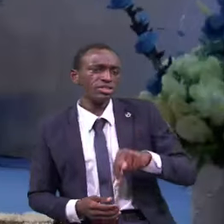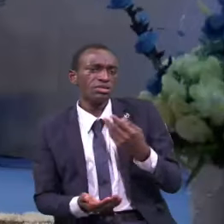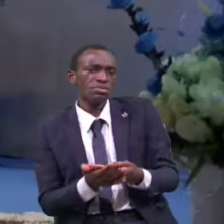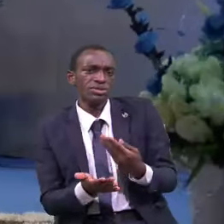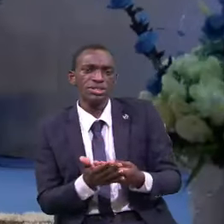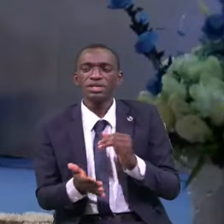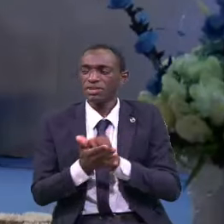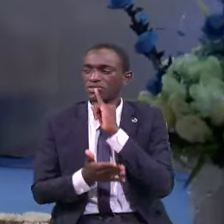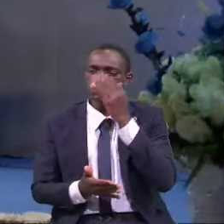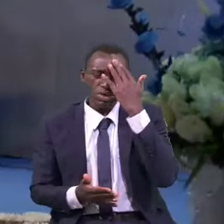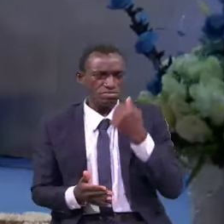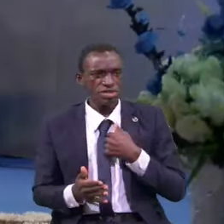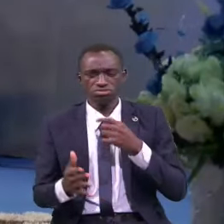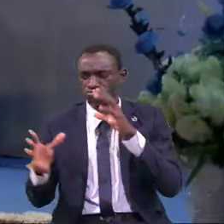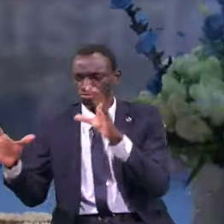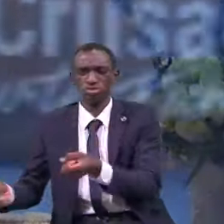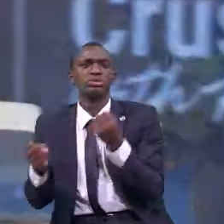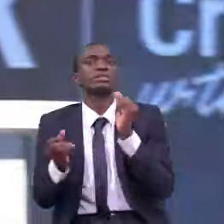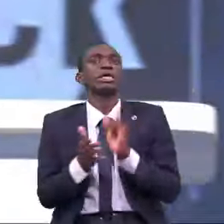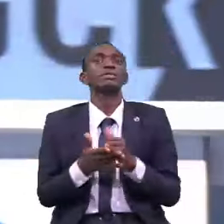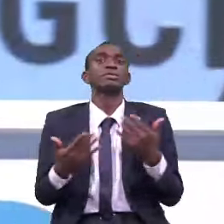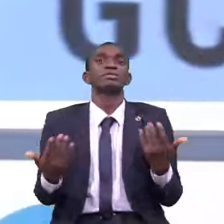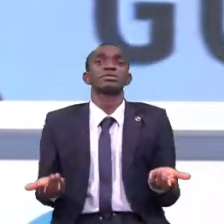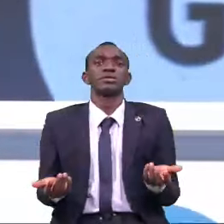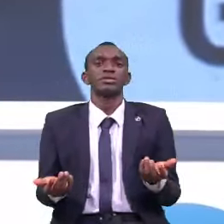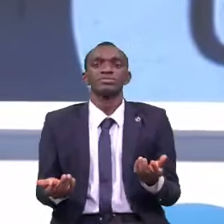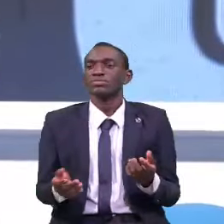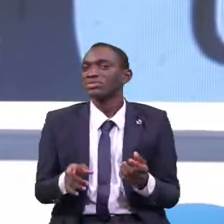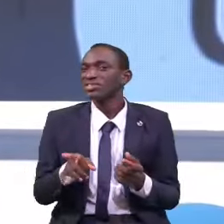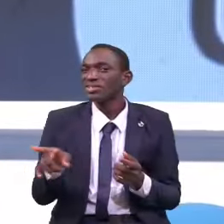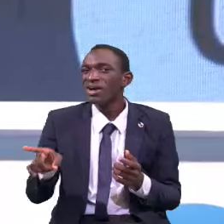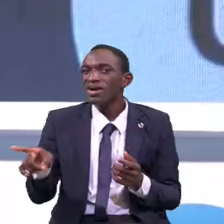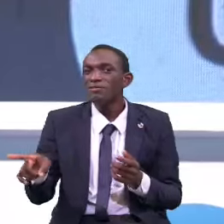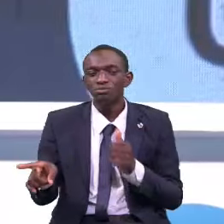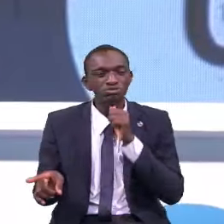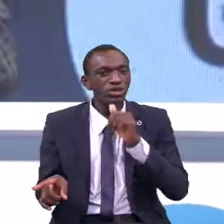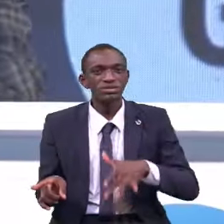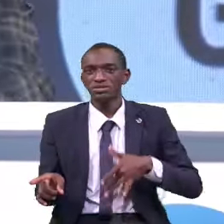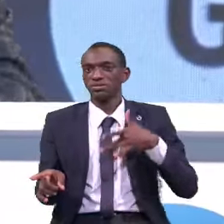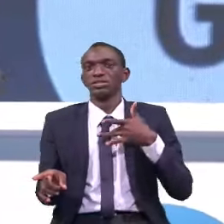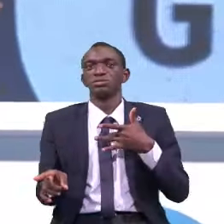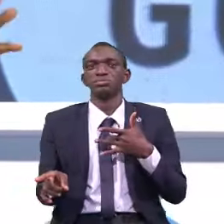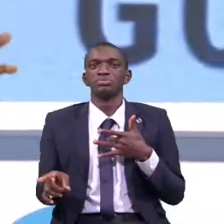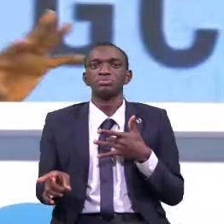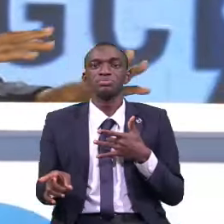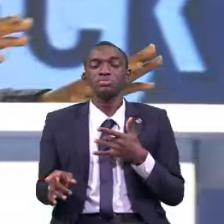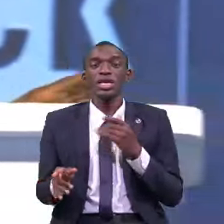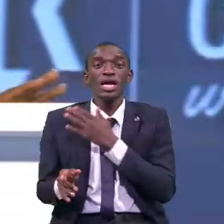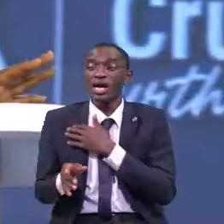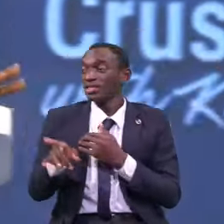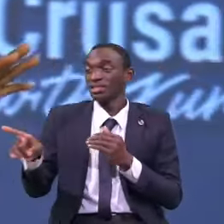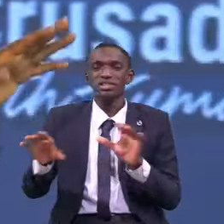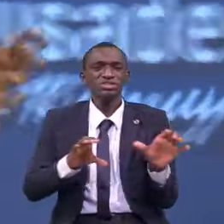that thing. They are insensitive. And they do